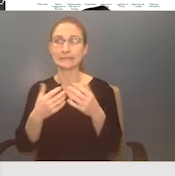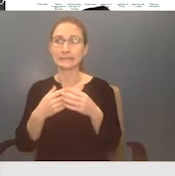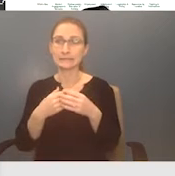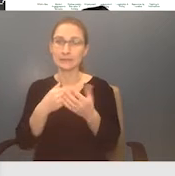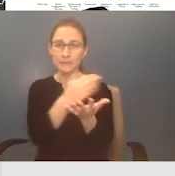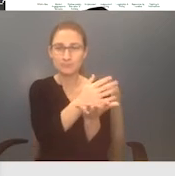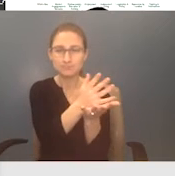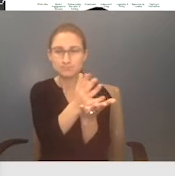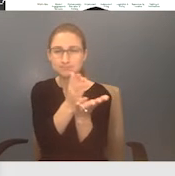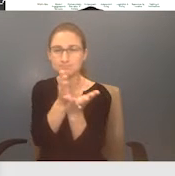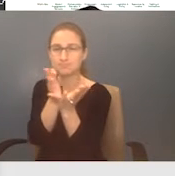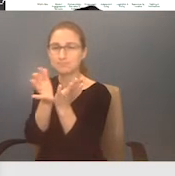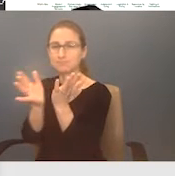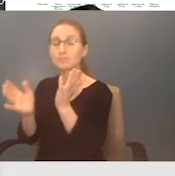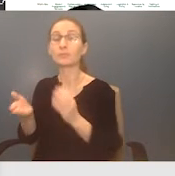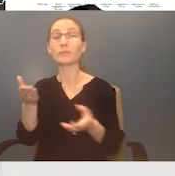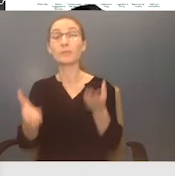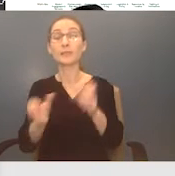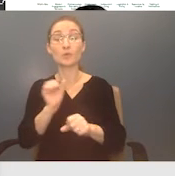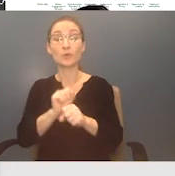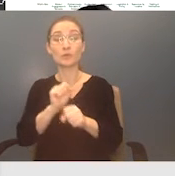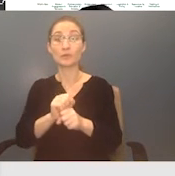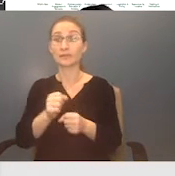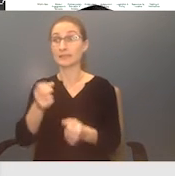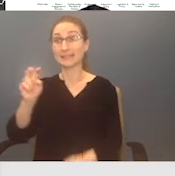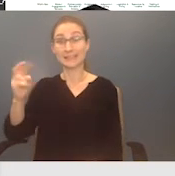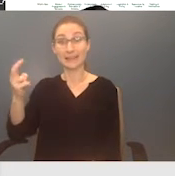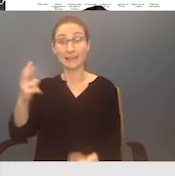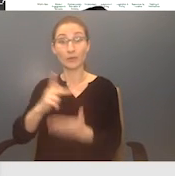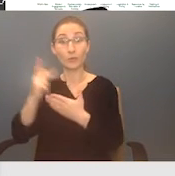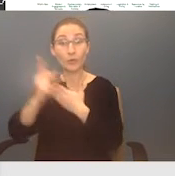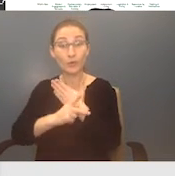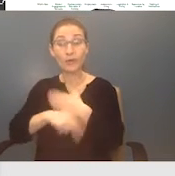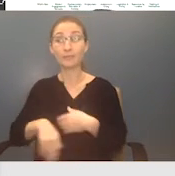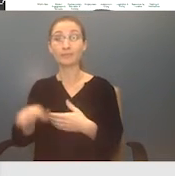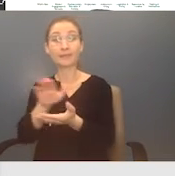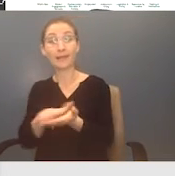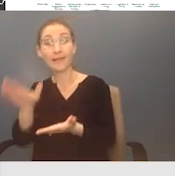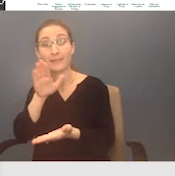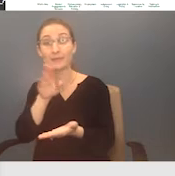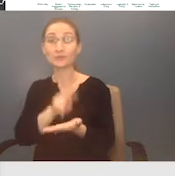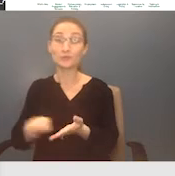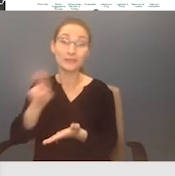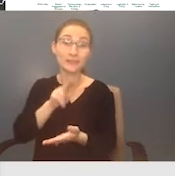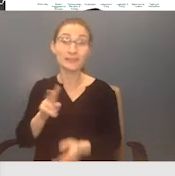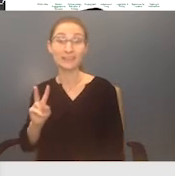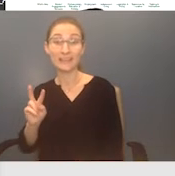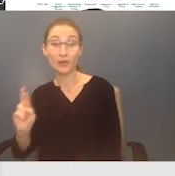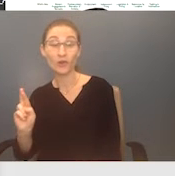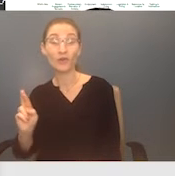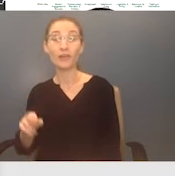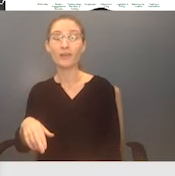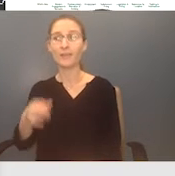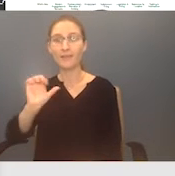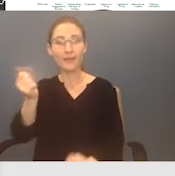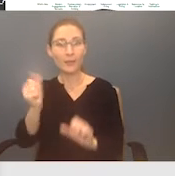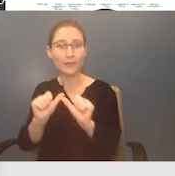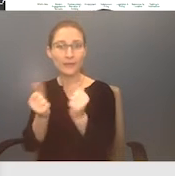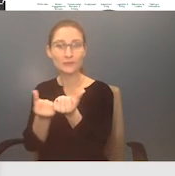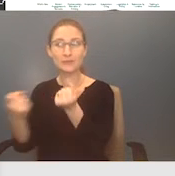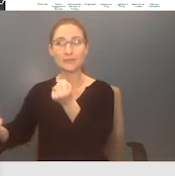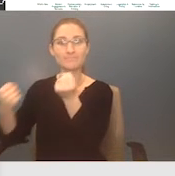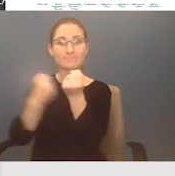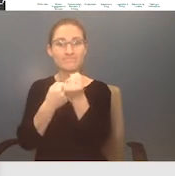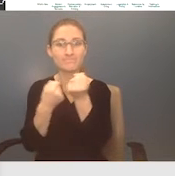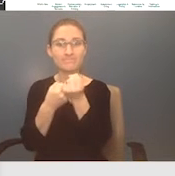be working with a post-secondary program or college, university. You might be working with Voc Rehab or other agencies